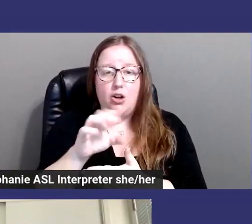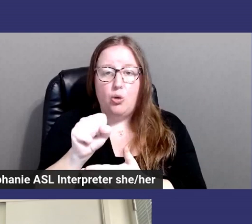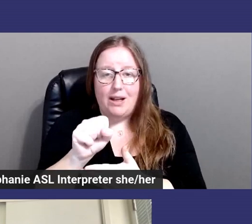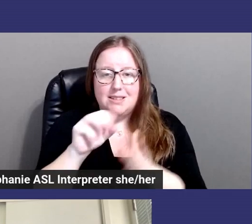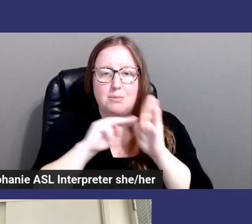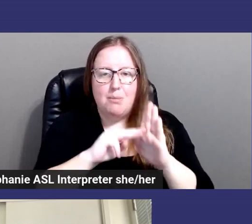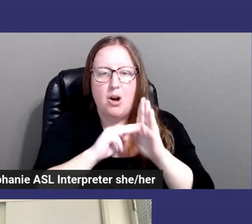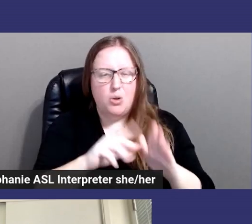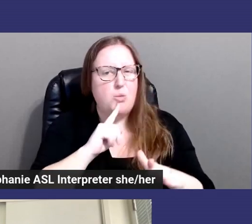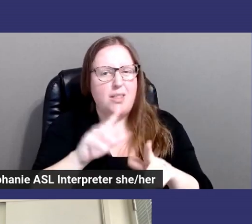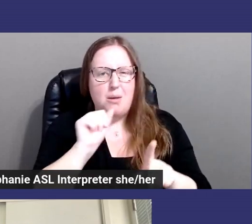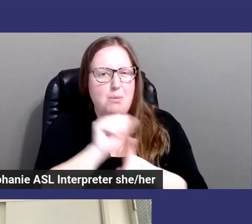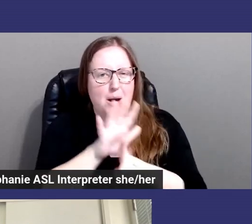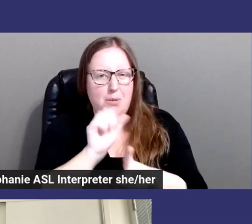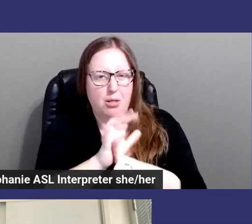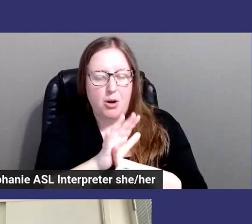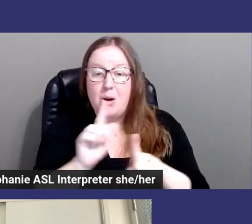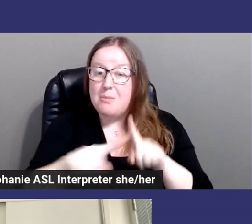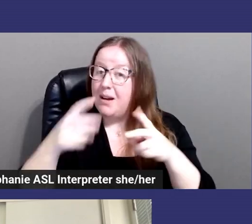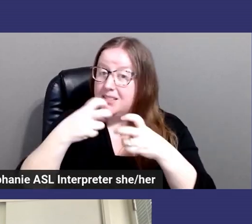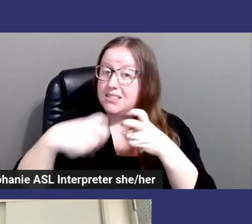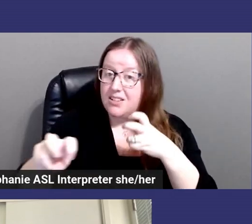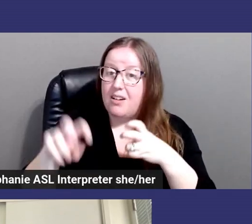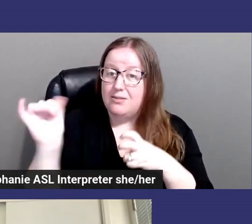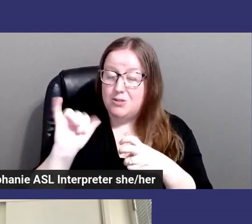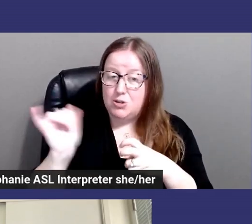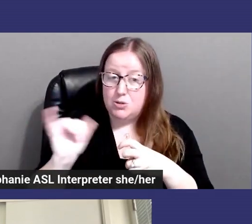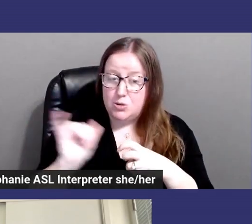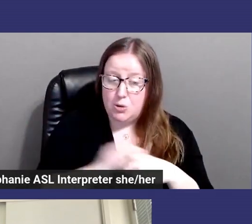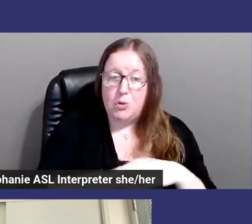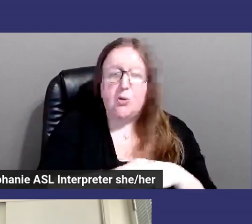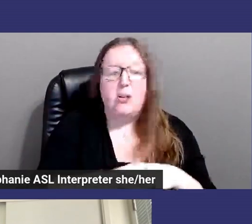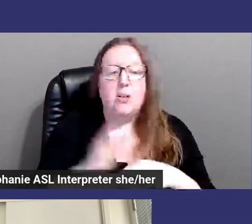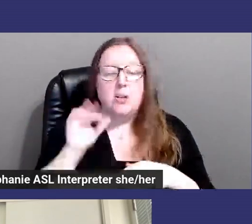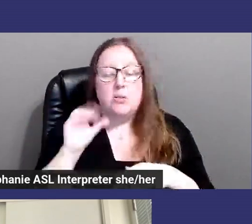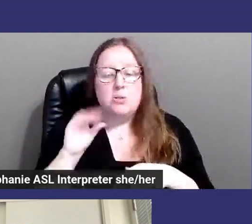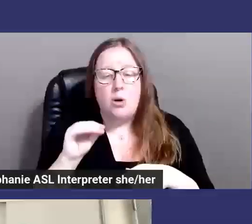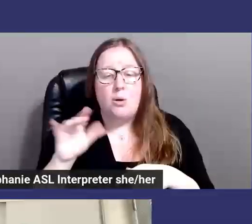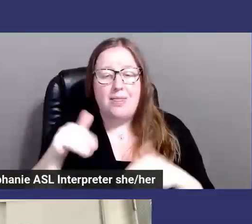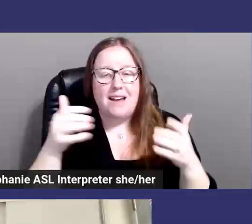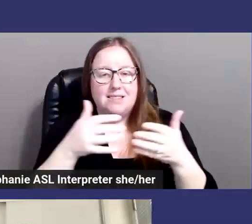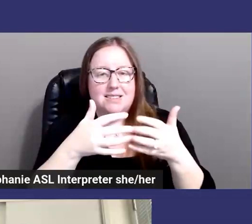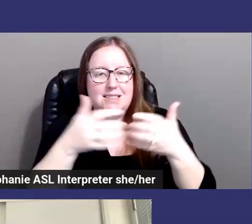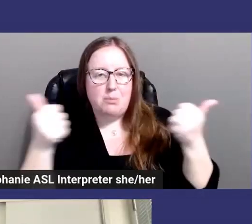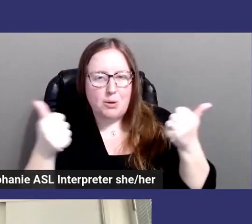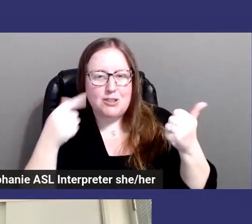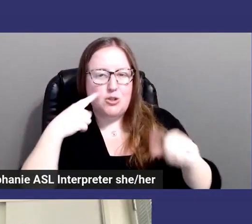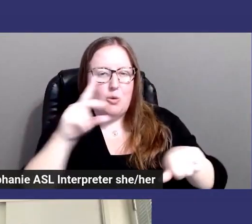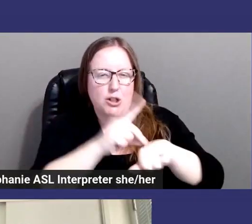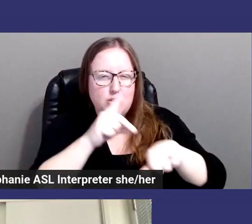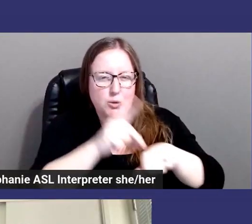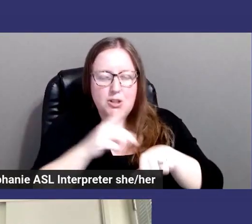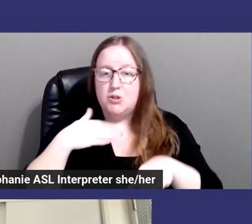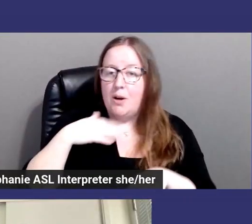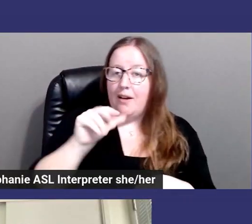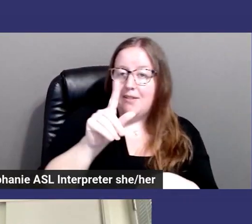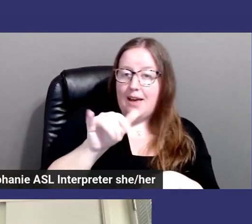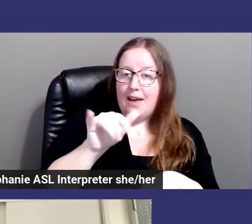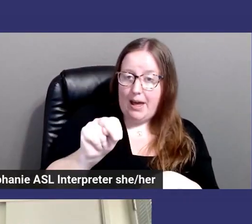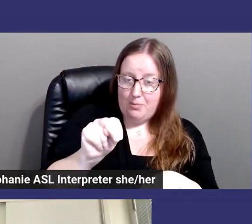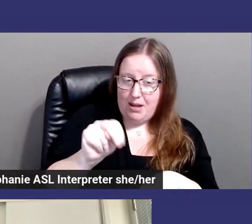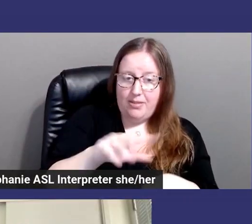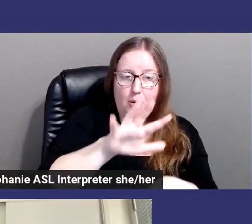popular. It's really difficult though today. And it comes back to that kind of separation of duties, right? You got the admins that want to lock things